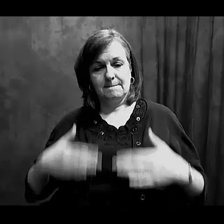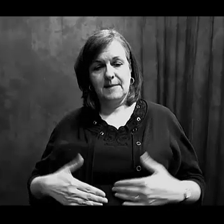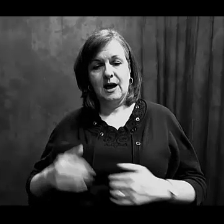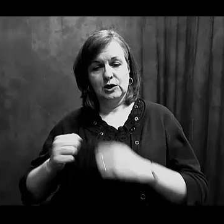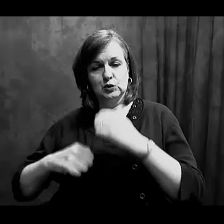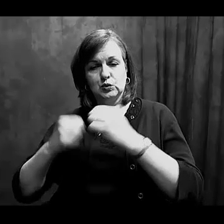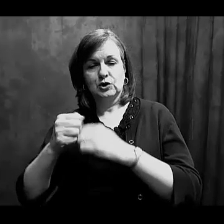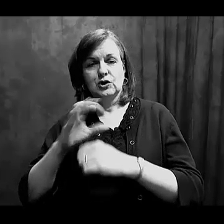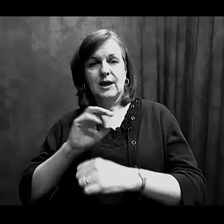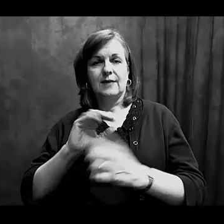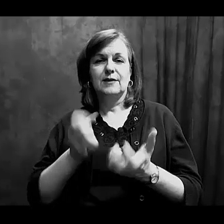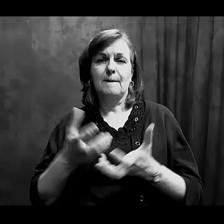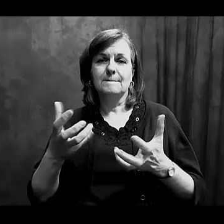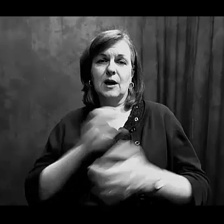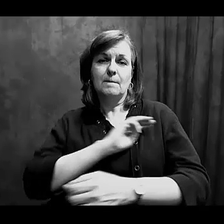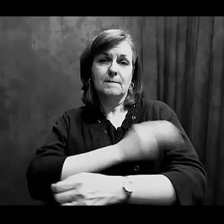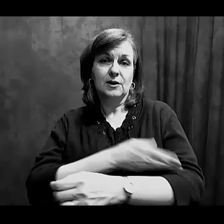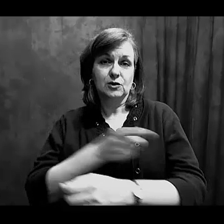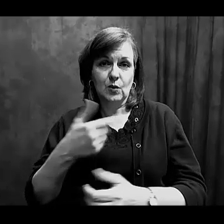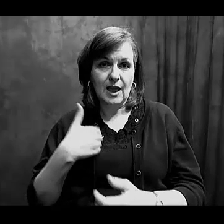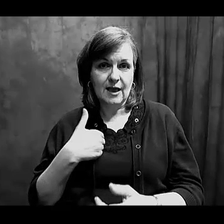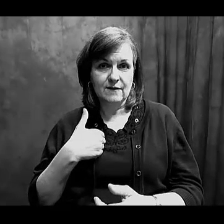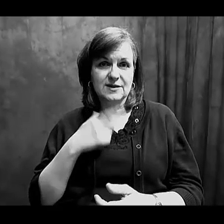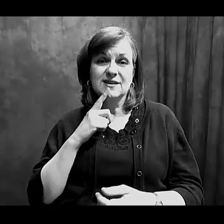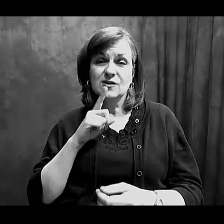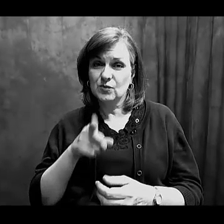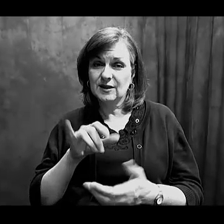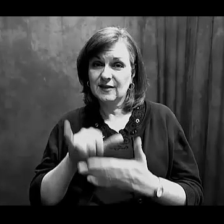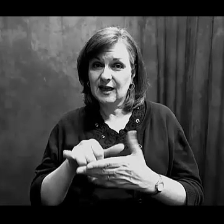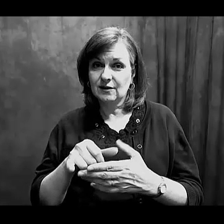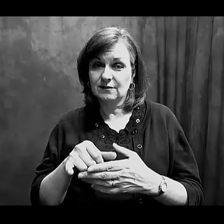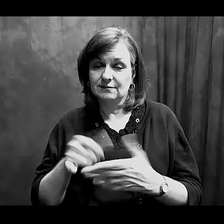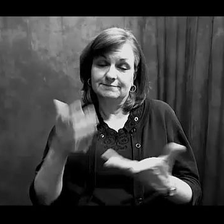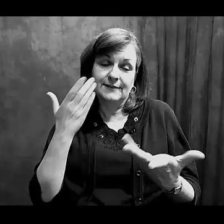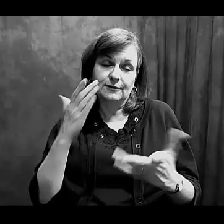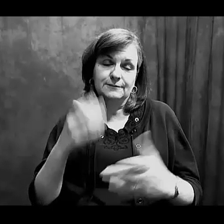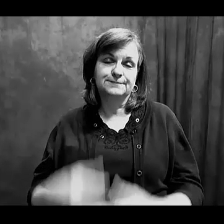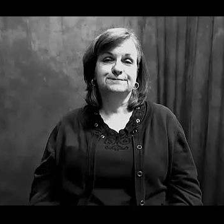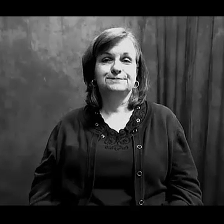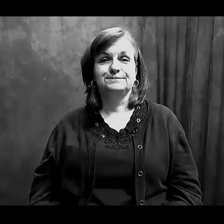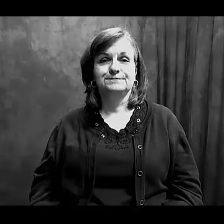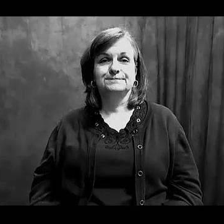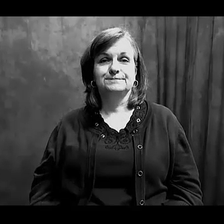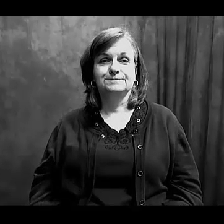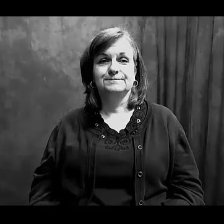depending on your muscle mass, all of these things, is that really where you should fall? Who knows?